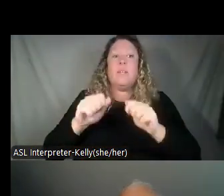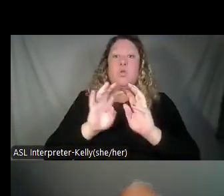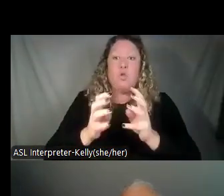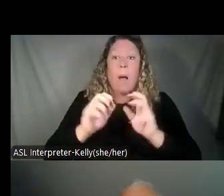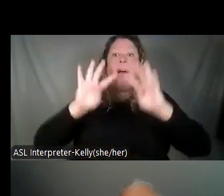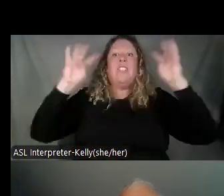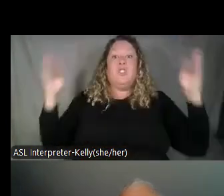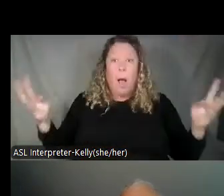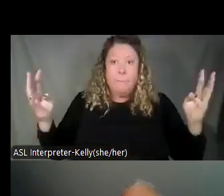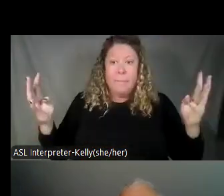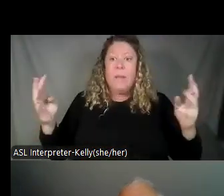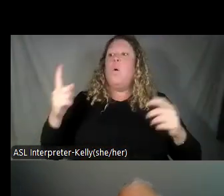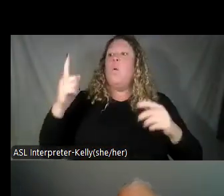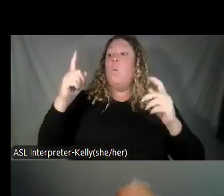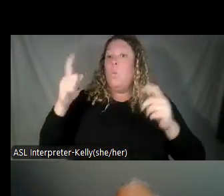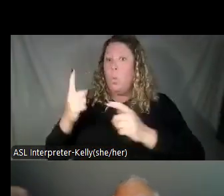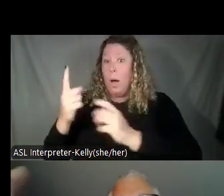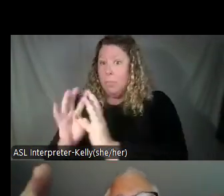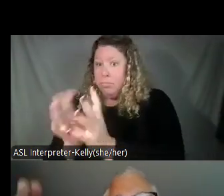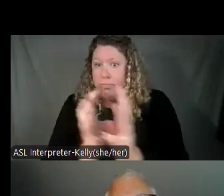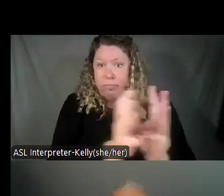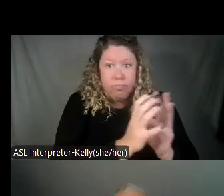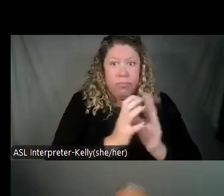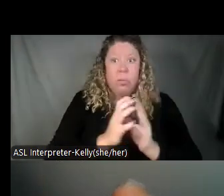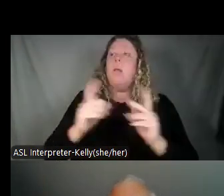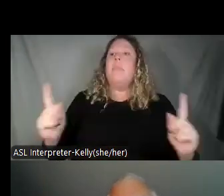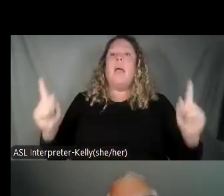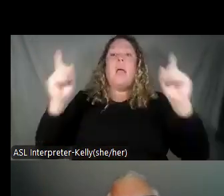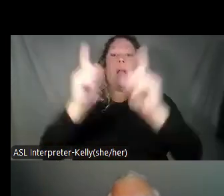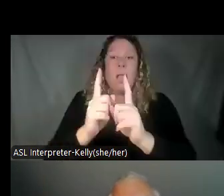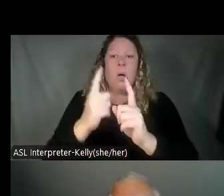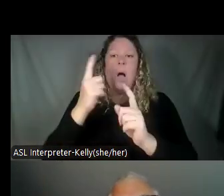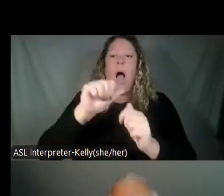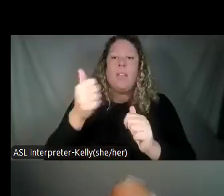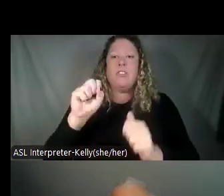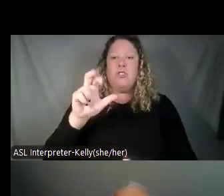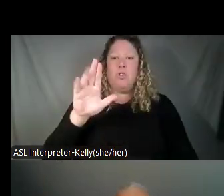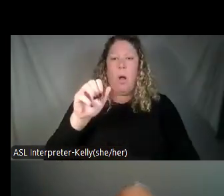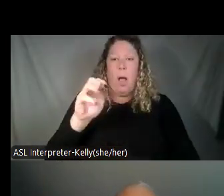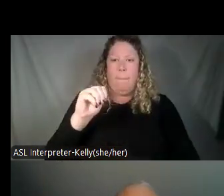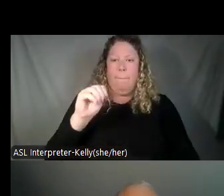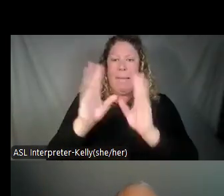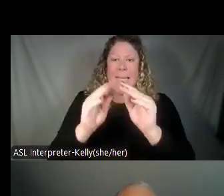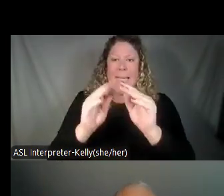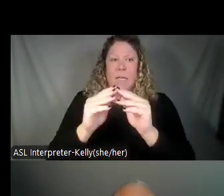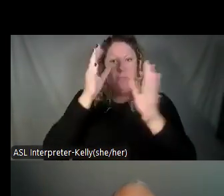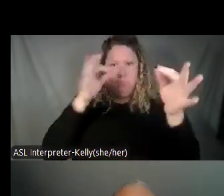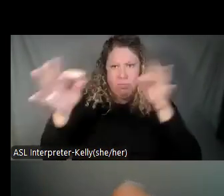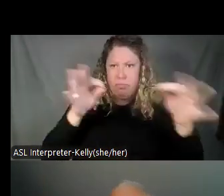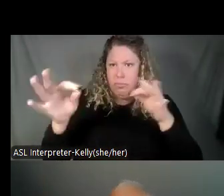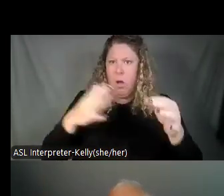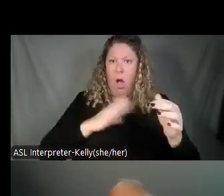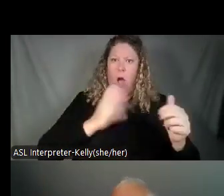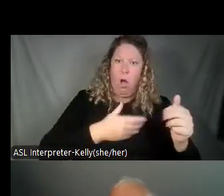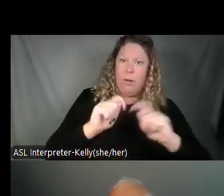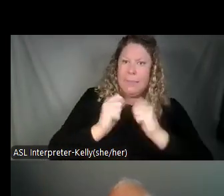from each one of the scrums goes to another scrum, goes to another meeting to let people know how things are